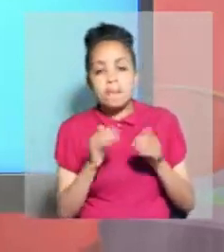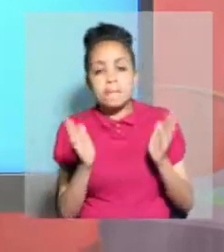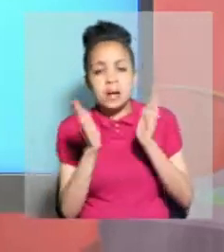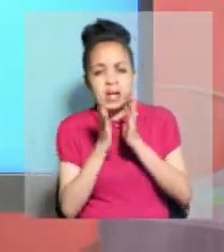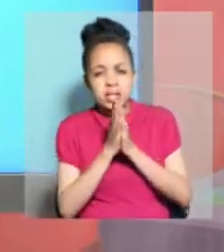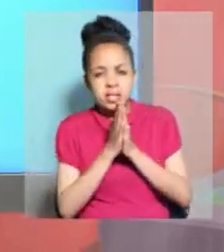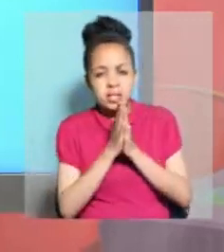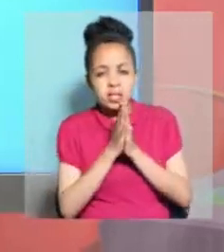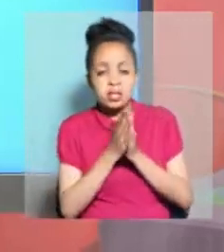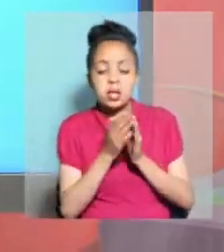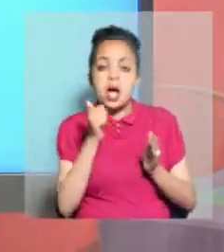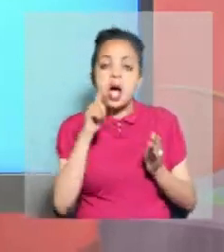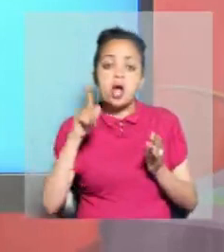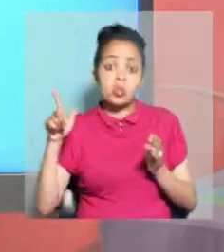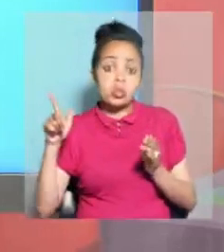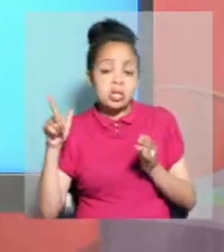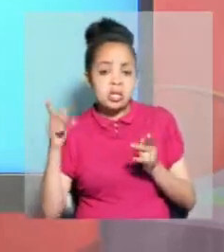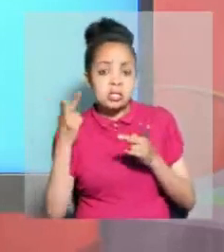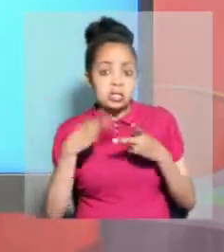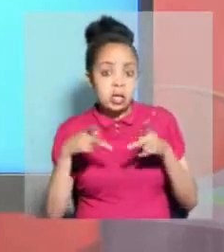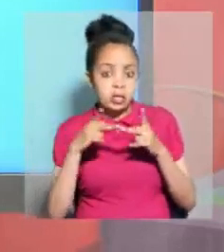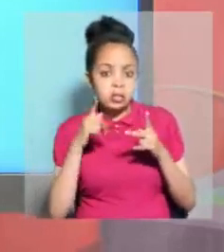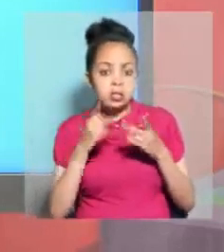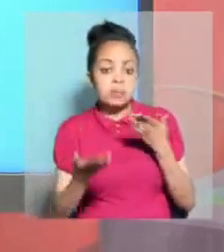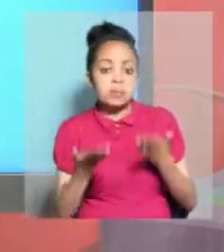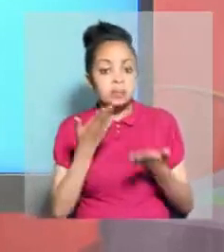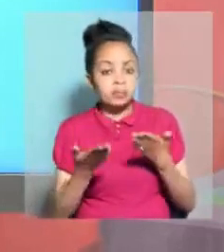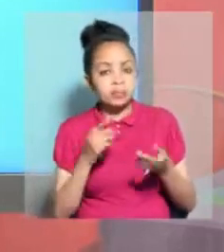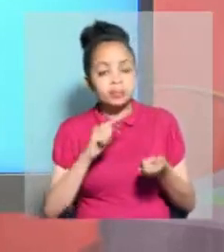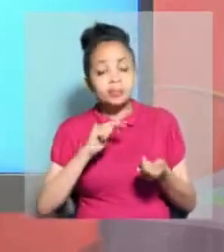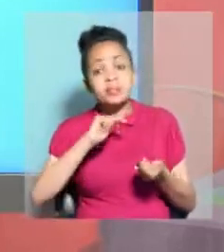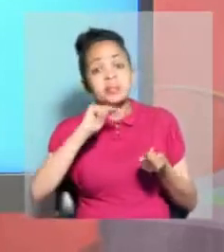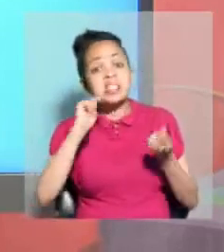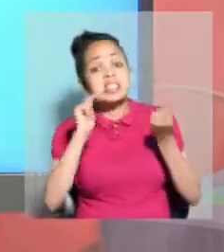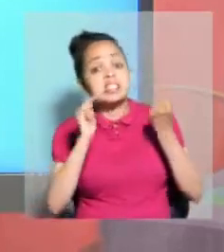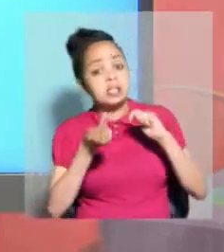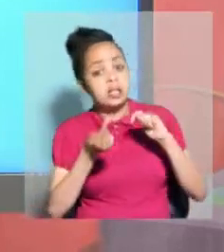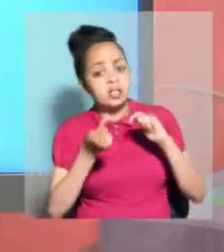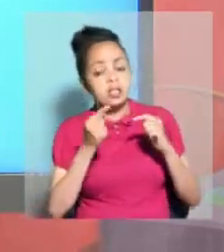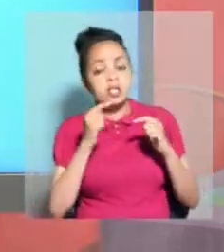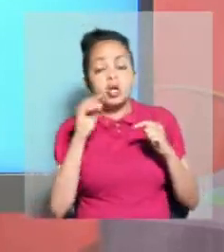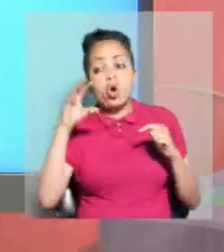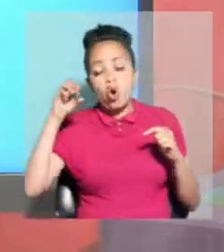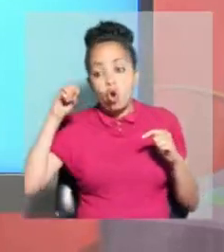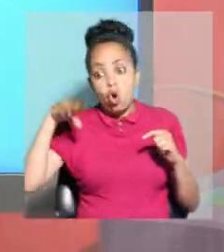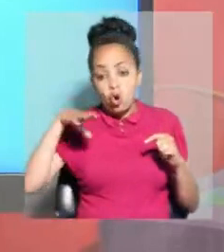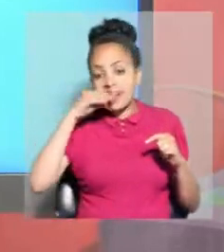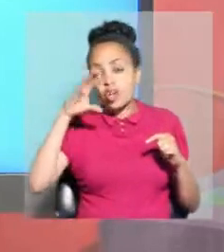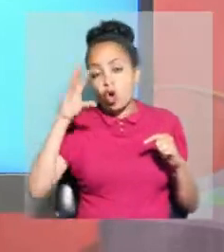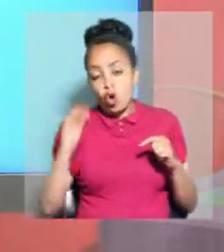of enzyme which we call allosteric site, it may be turned on or that of off the rate of the